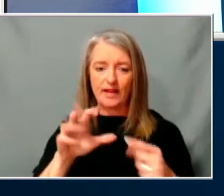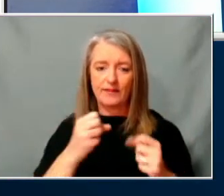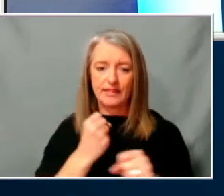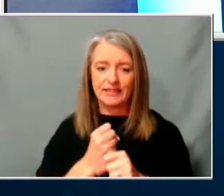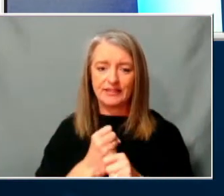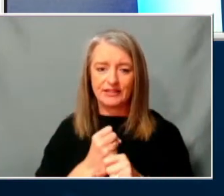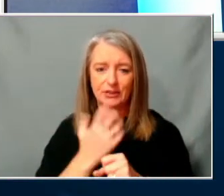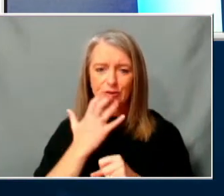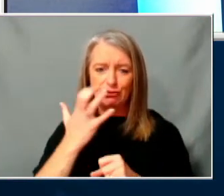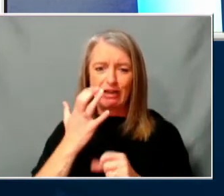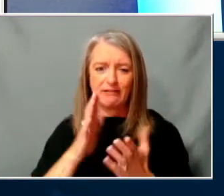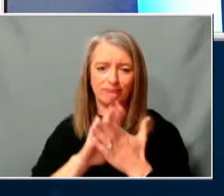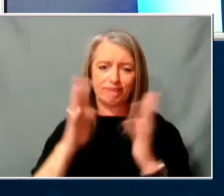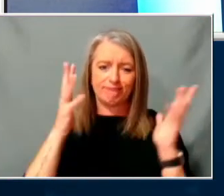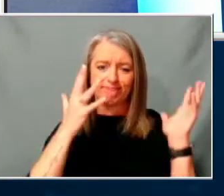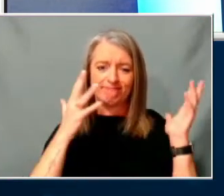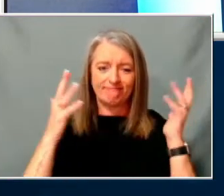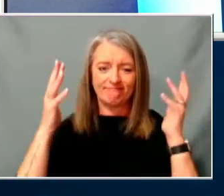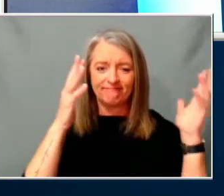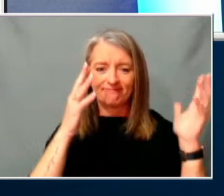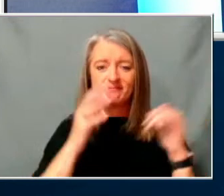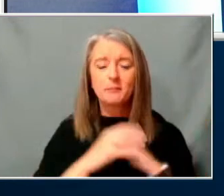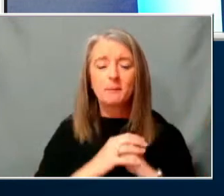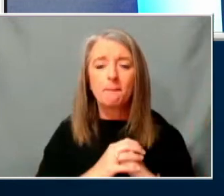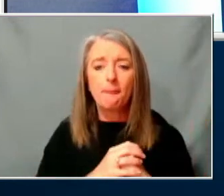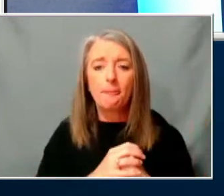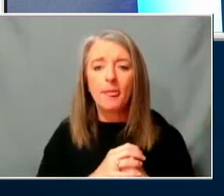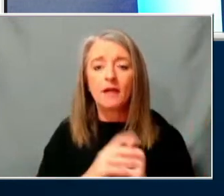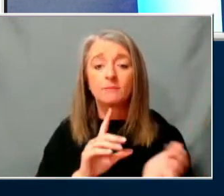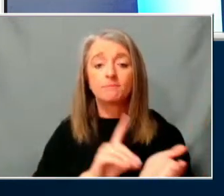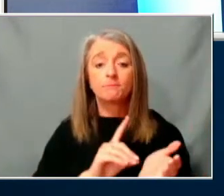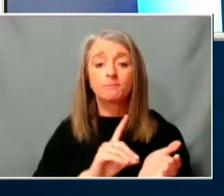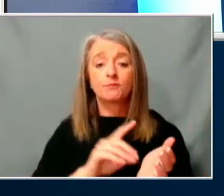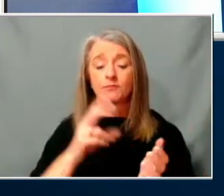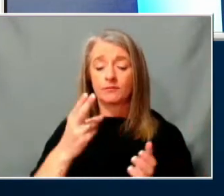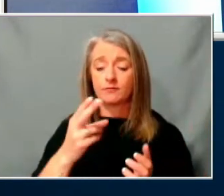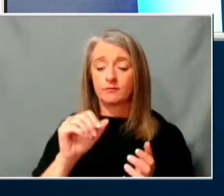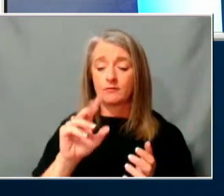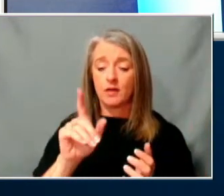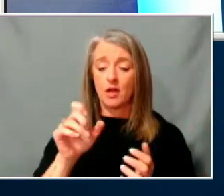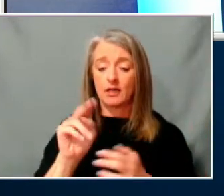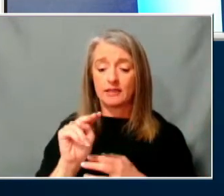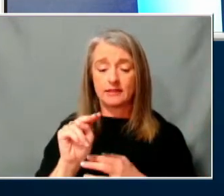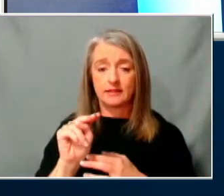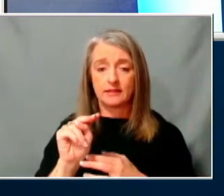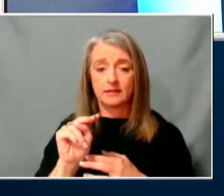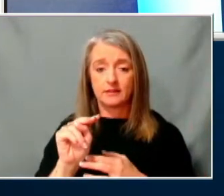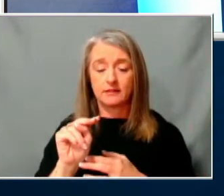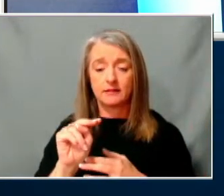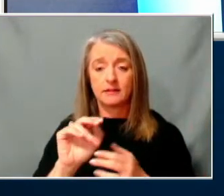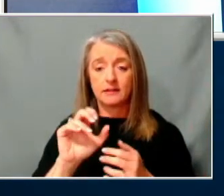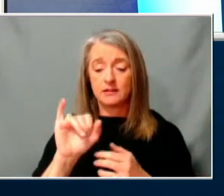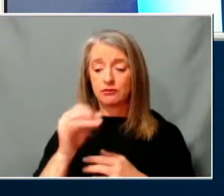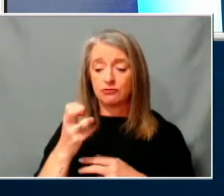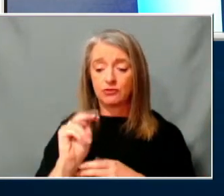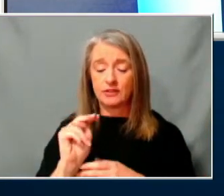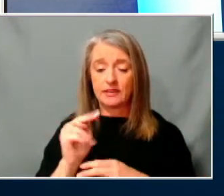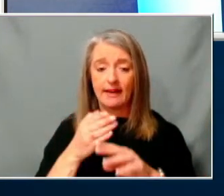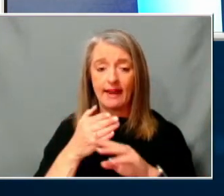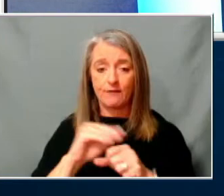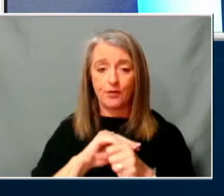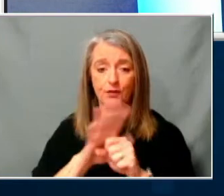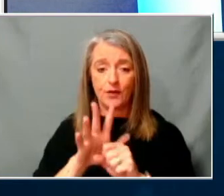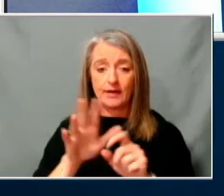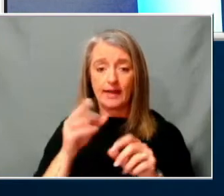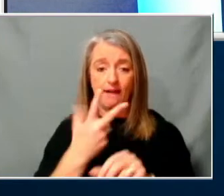some questions also from viewers coming in for Dr. Hawkinson. Jean would like to know, how soon after having COVID can you get your flu